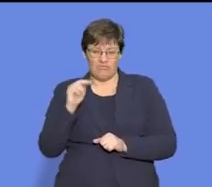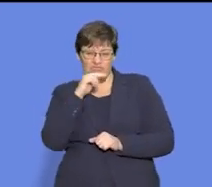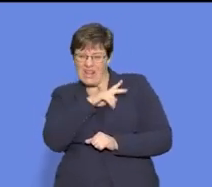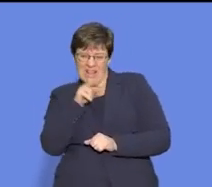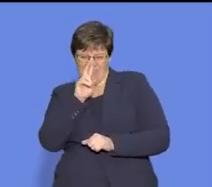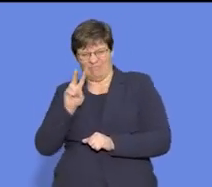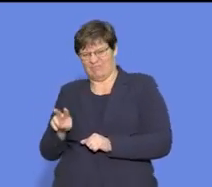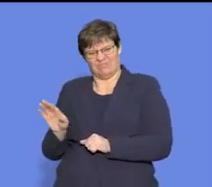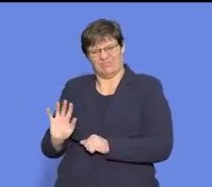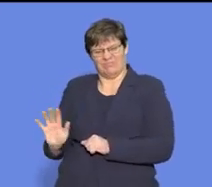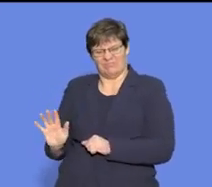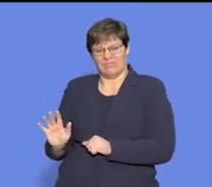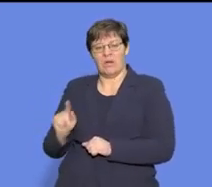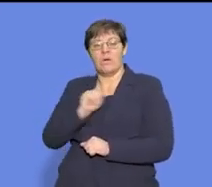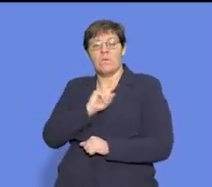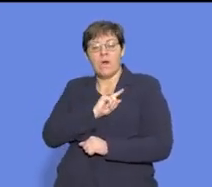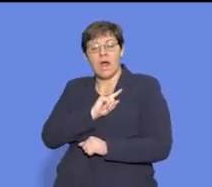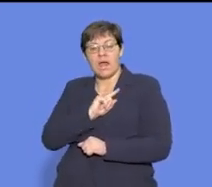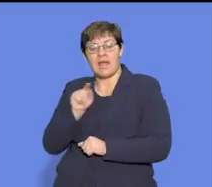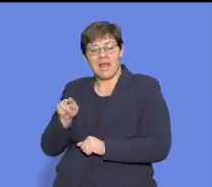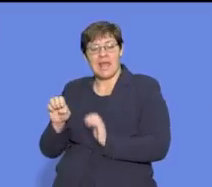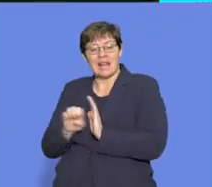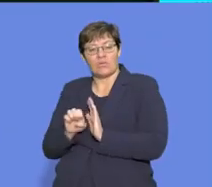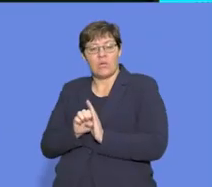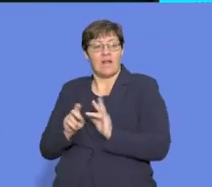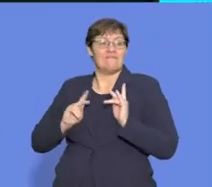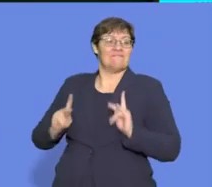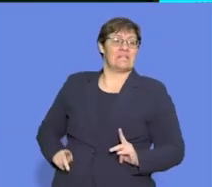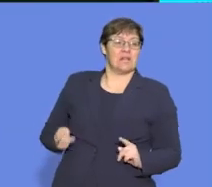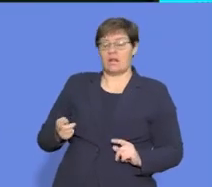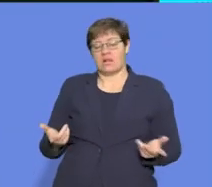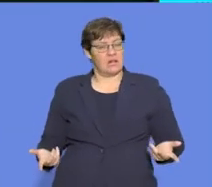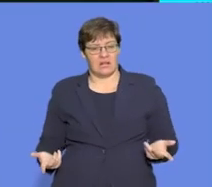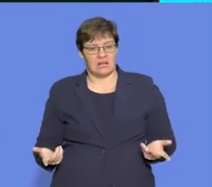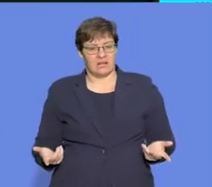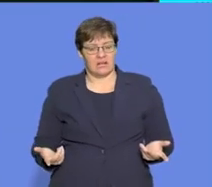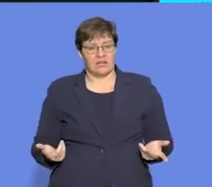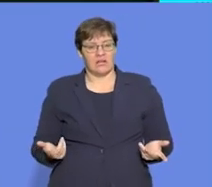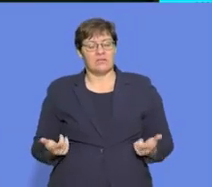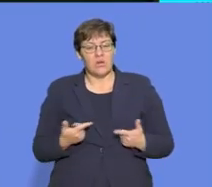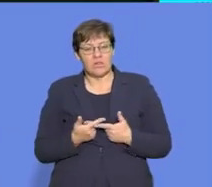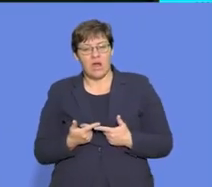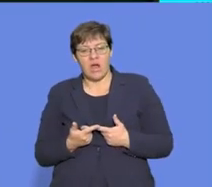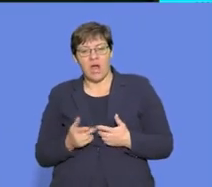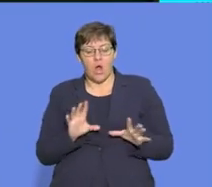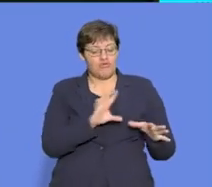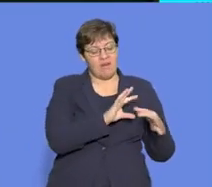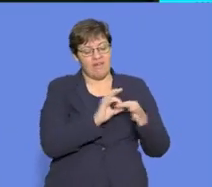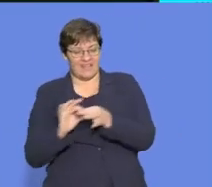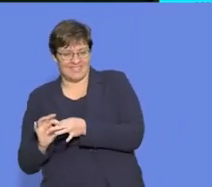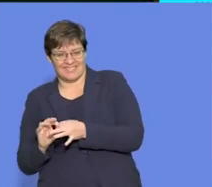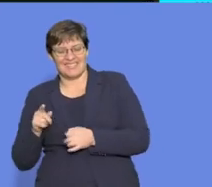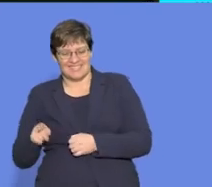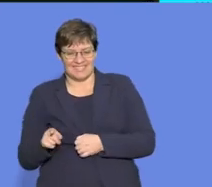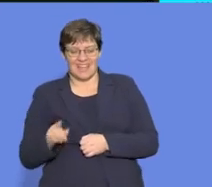isn't really the thing that we're looking at here, because the electrode isn't the physical electrode. It's actually the